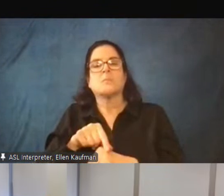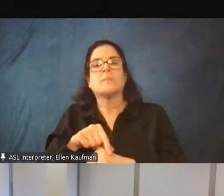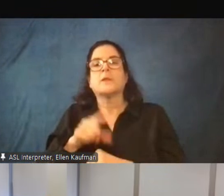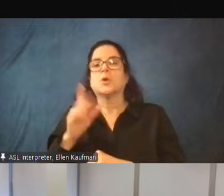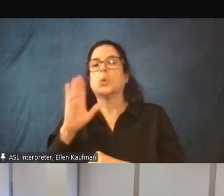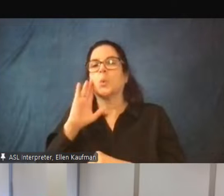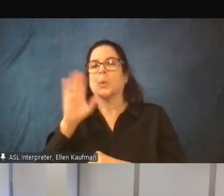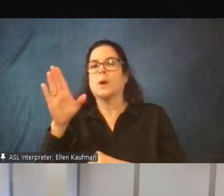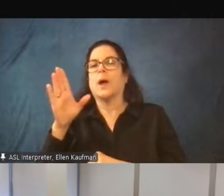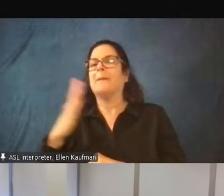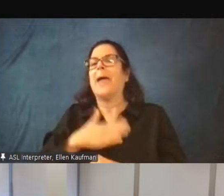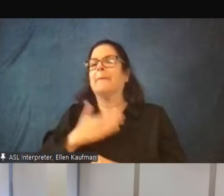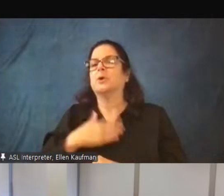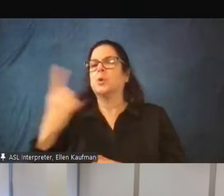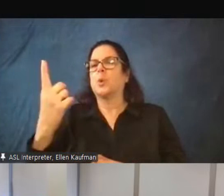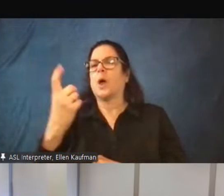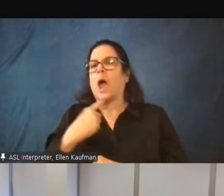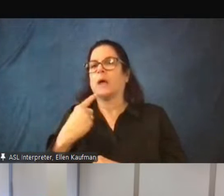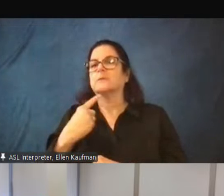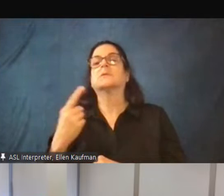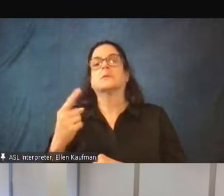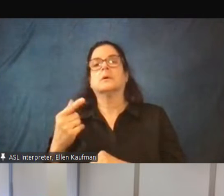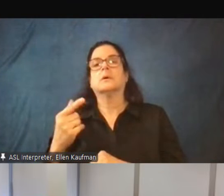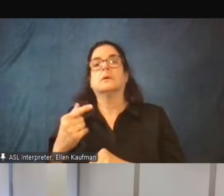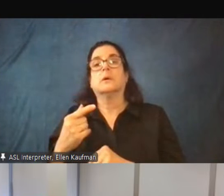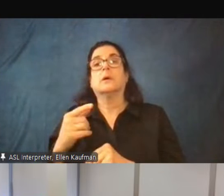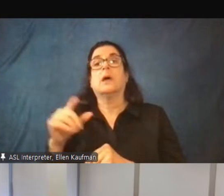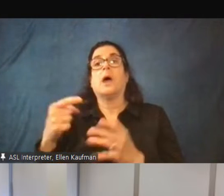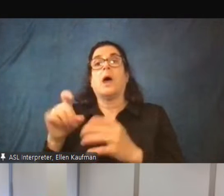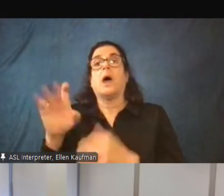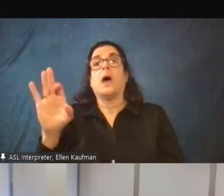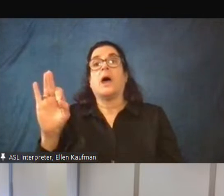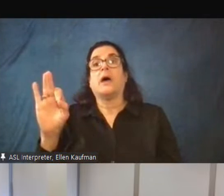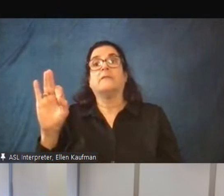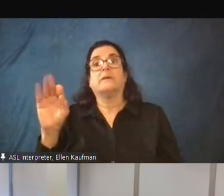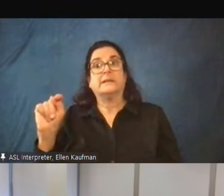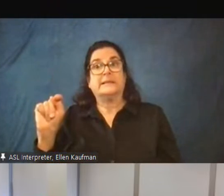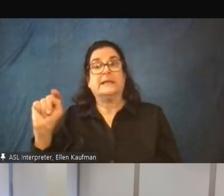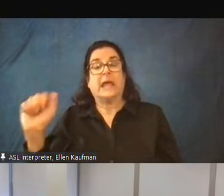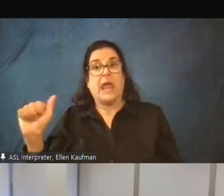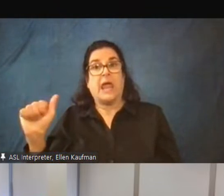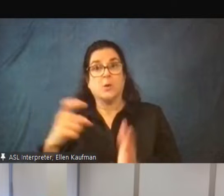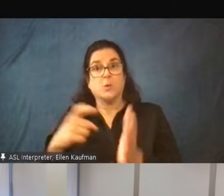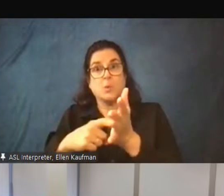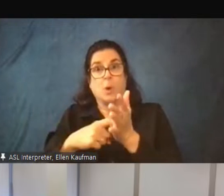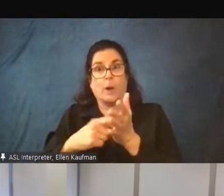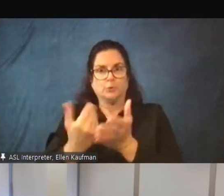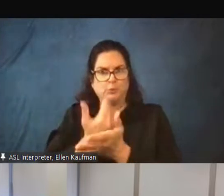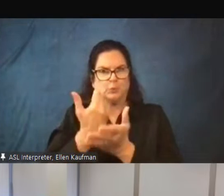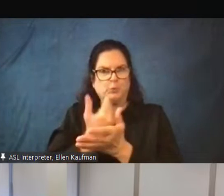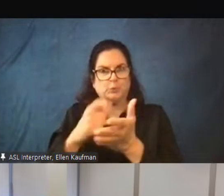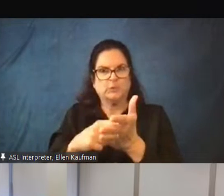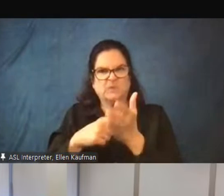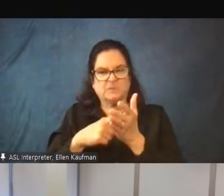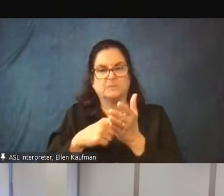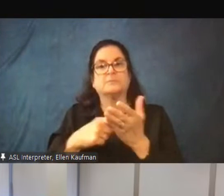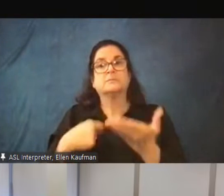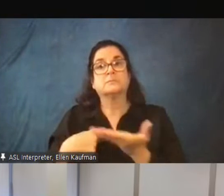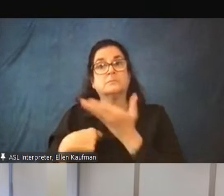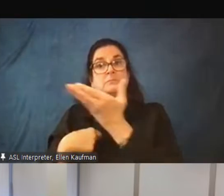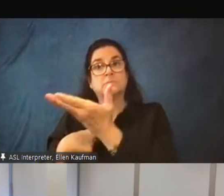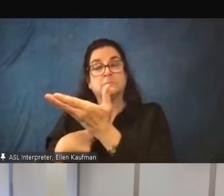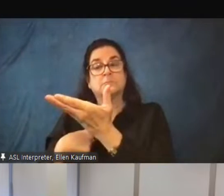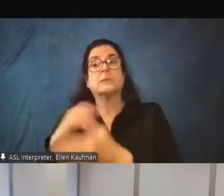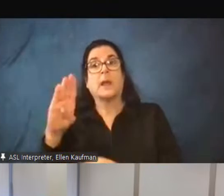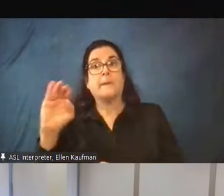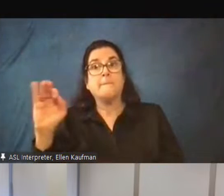these. We have a new requirement by the FTA that at the time of bid or proposal submission, that we ask for a